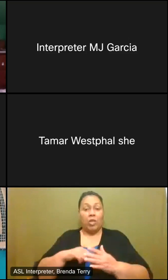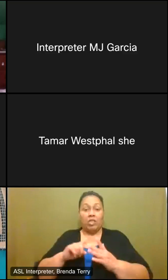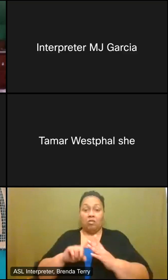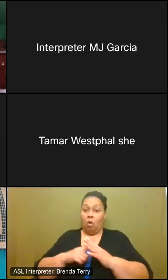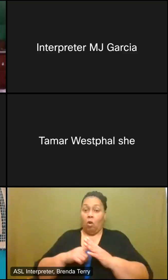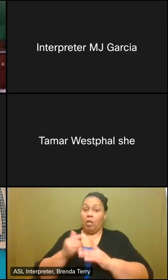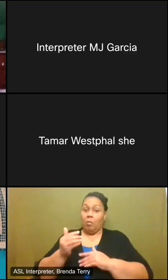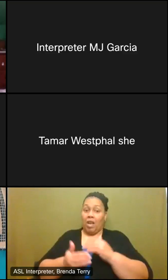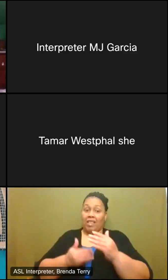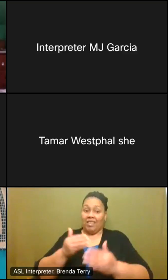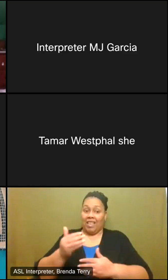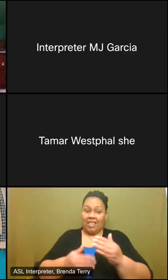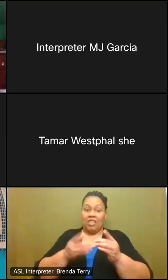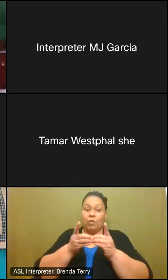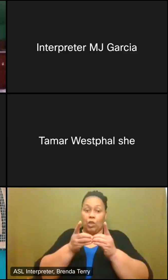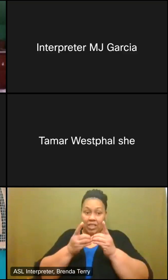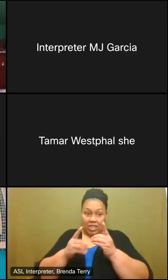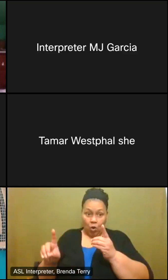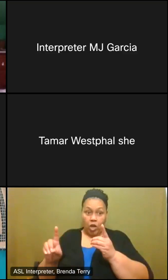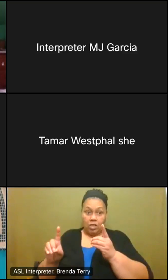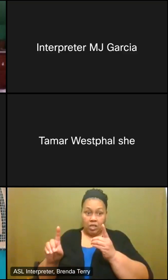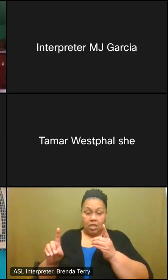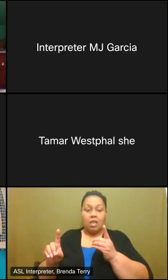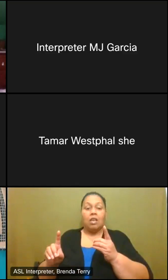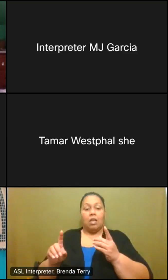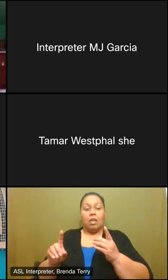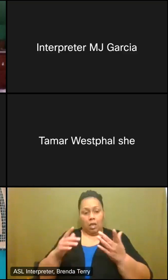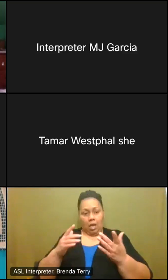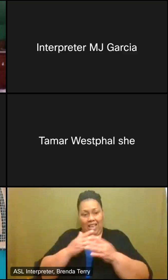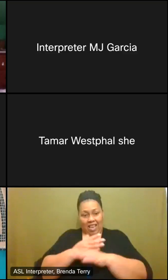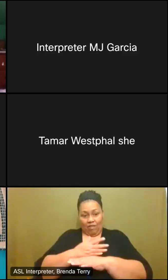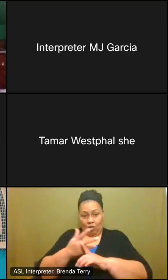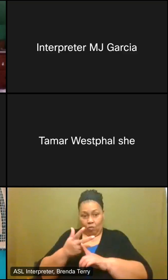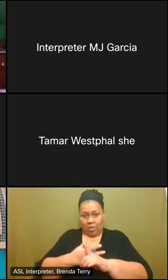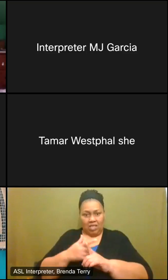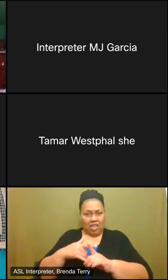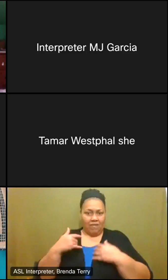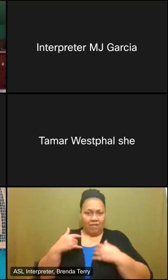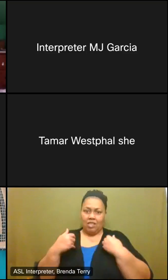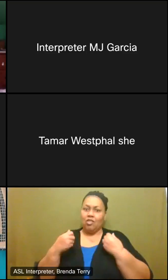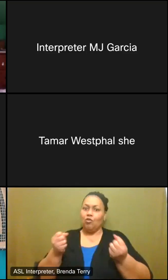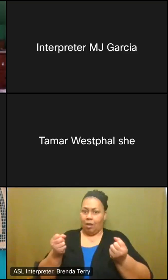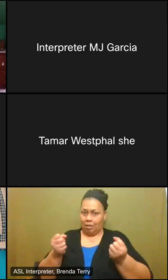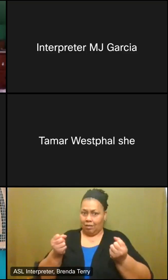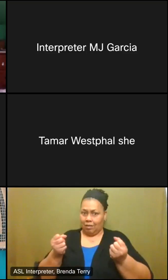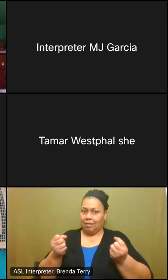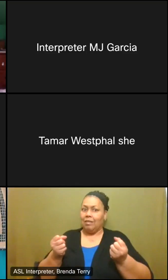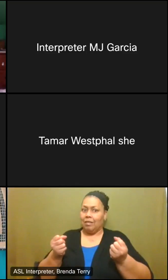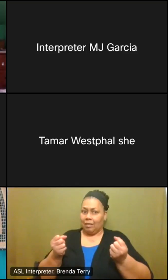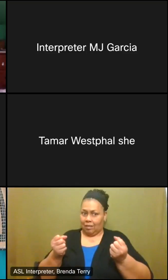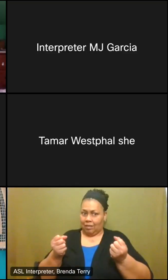for divorce, and after 3 months, I feel strong. So